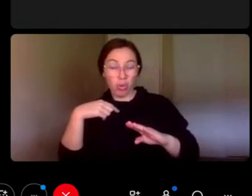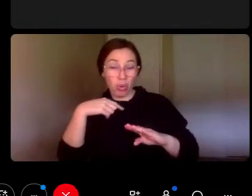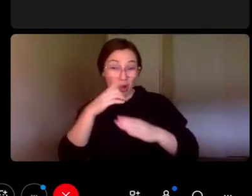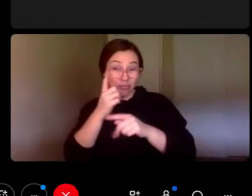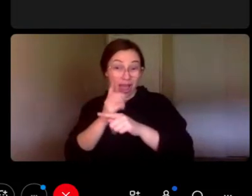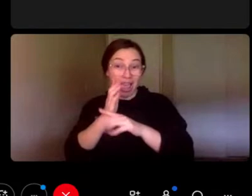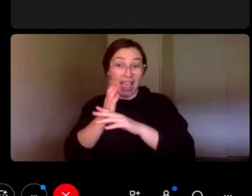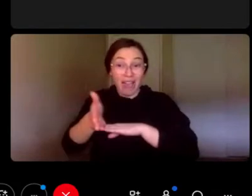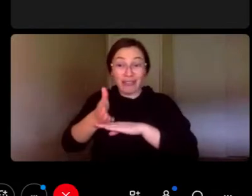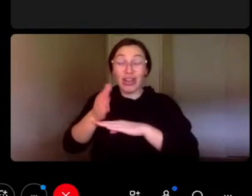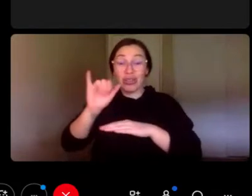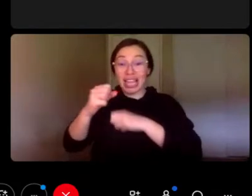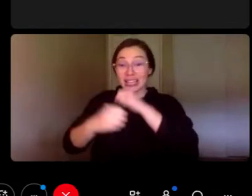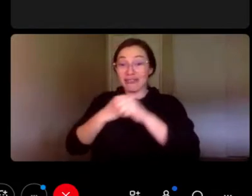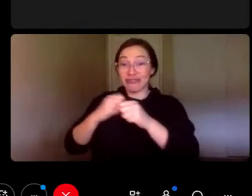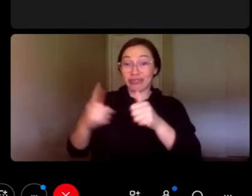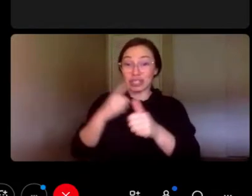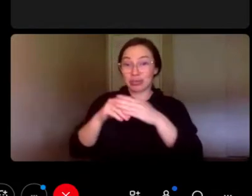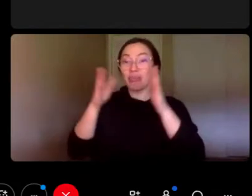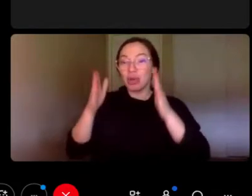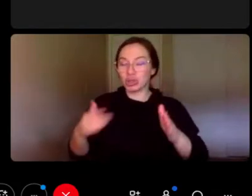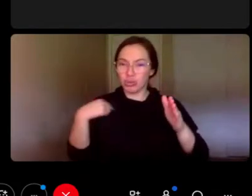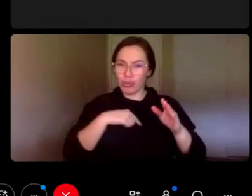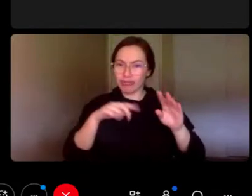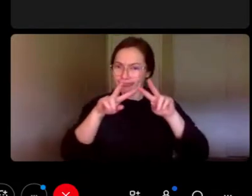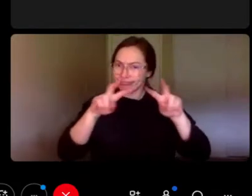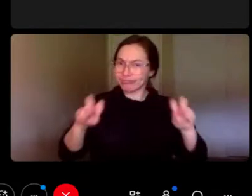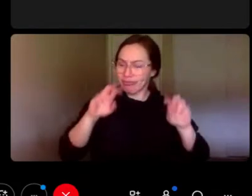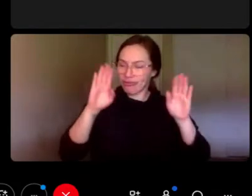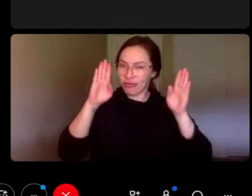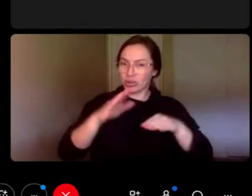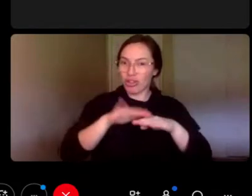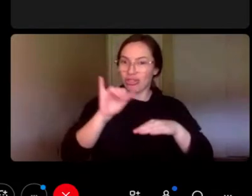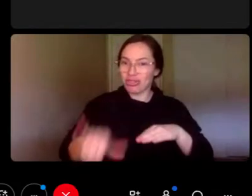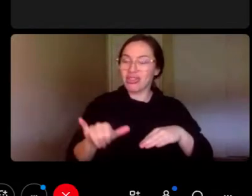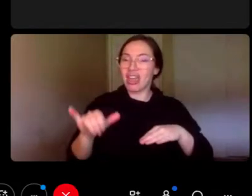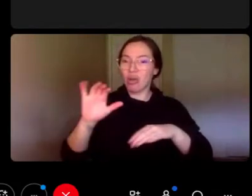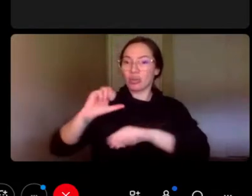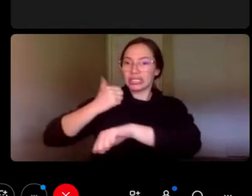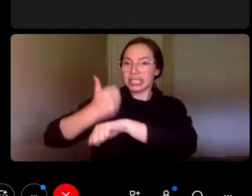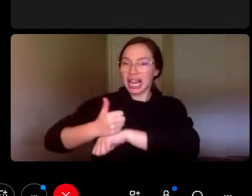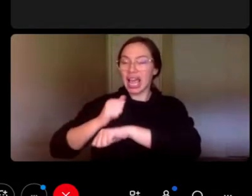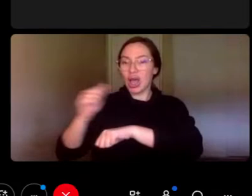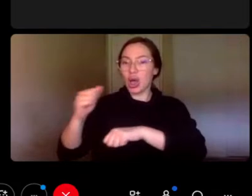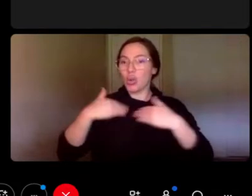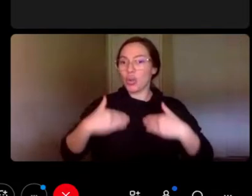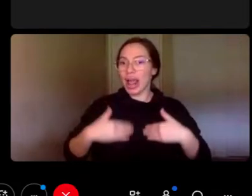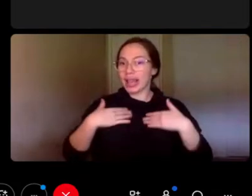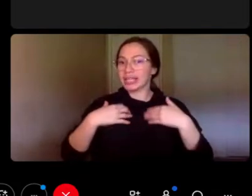back in person. We continue to create outstanding wellness programs. We have